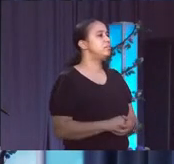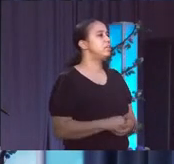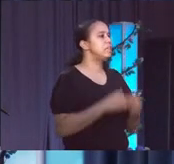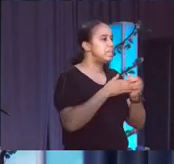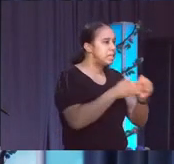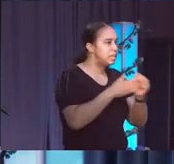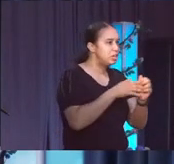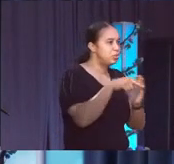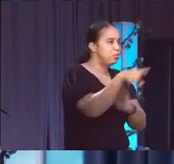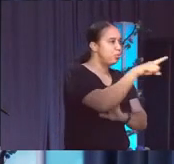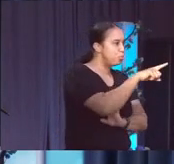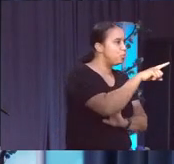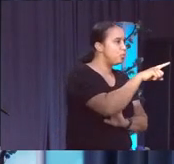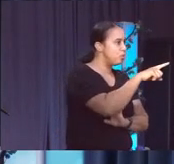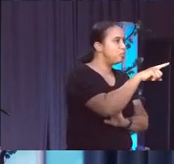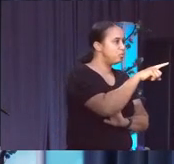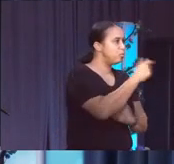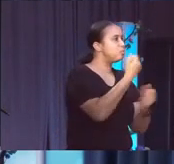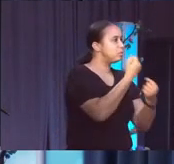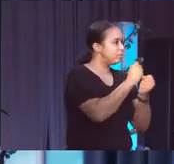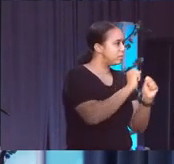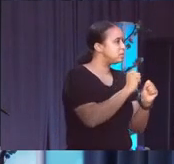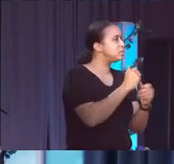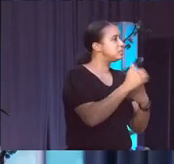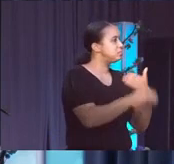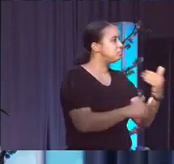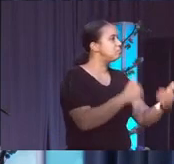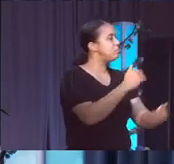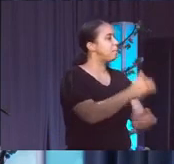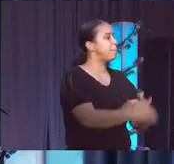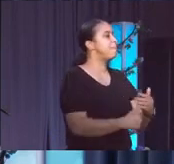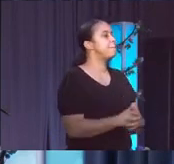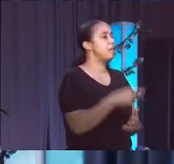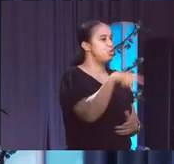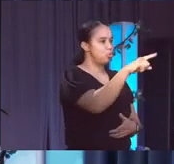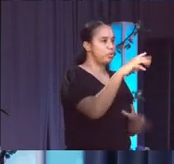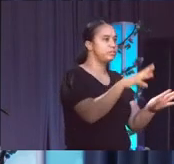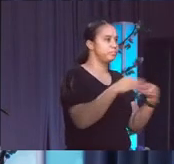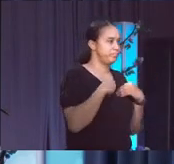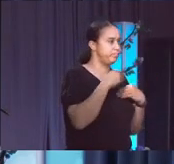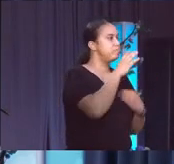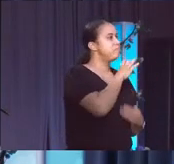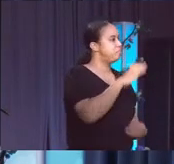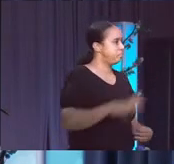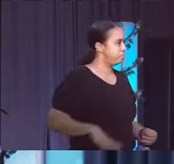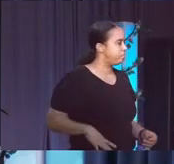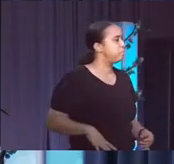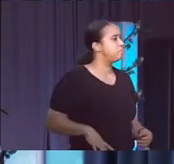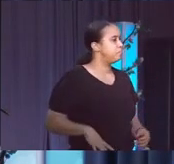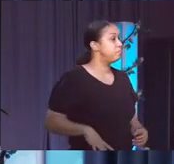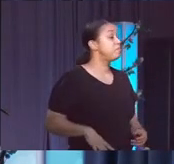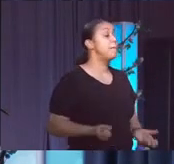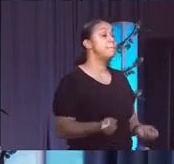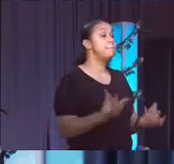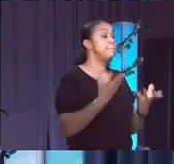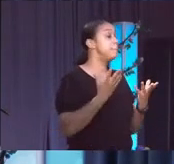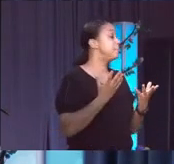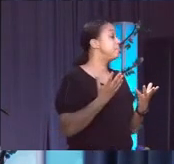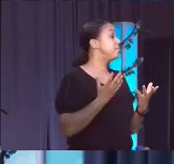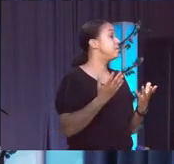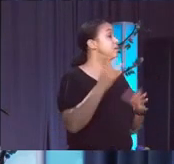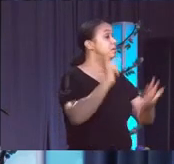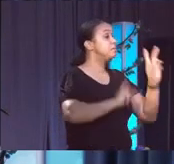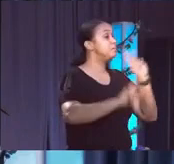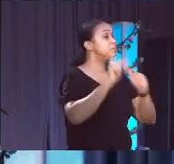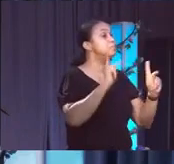leading you through the plan of salvation. And you accepted Christ. As many of us have